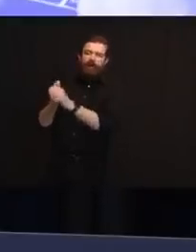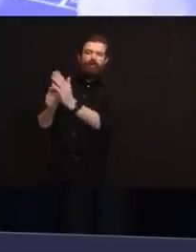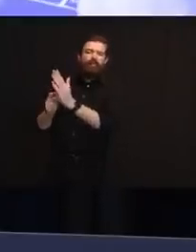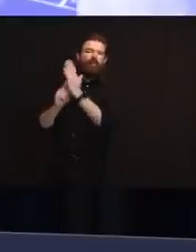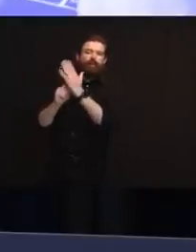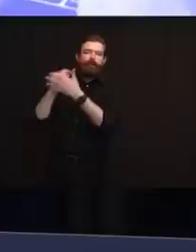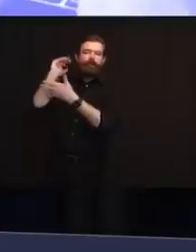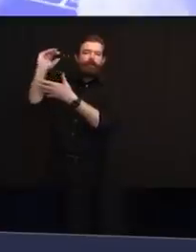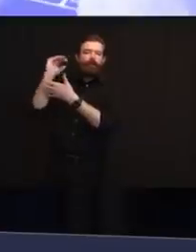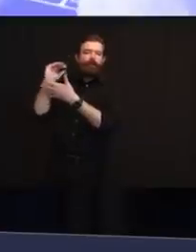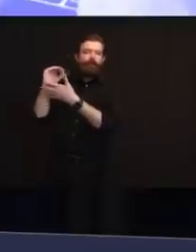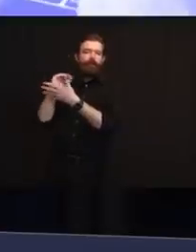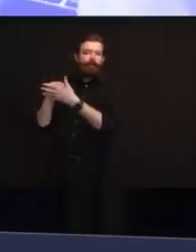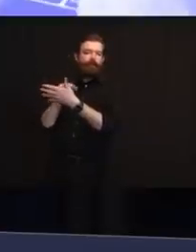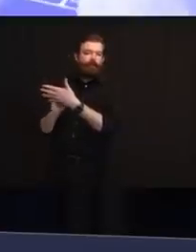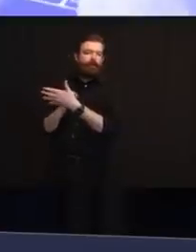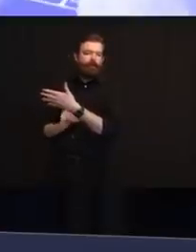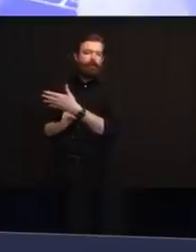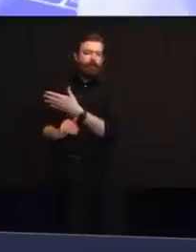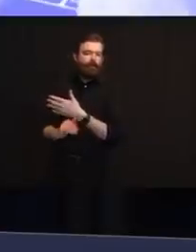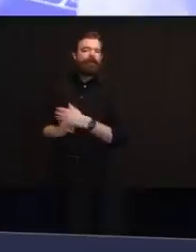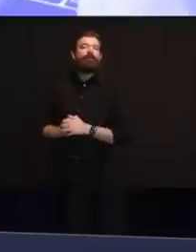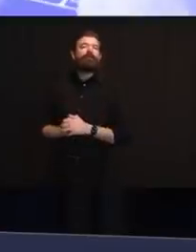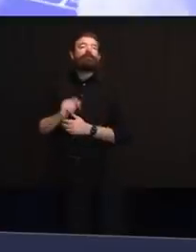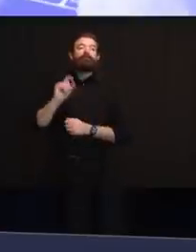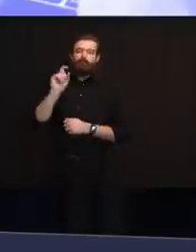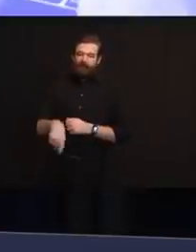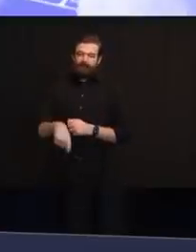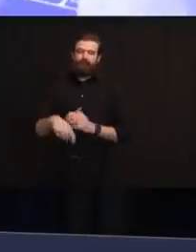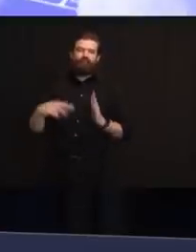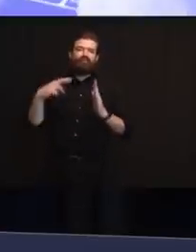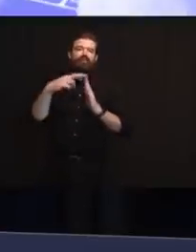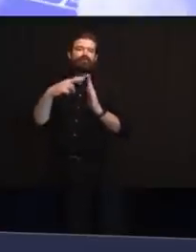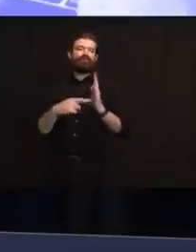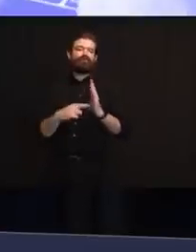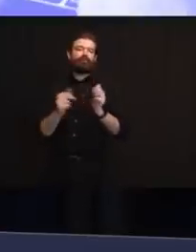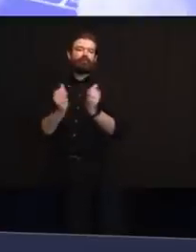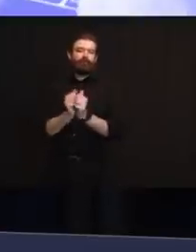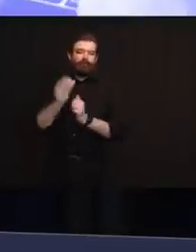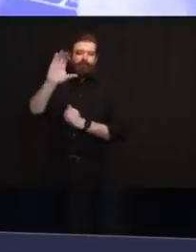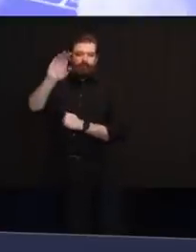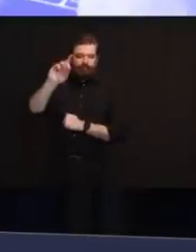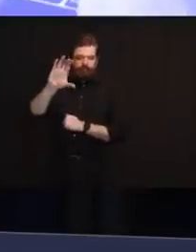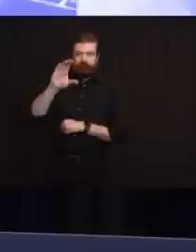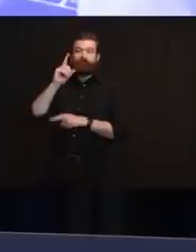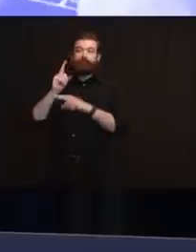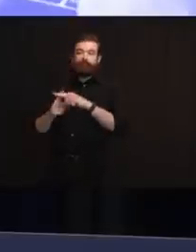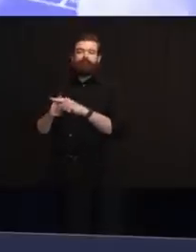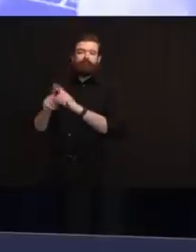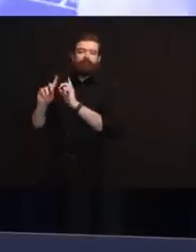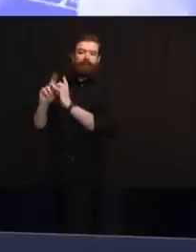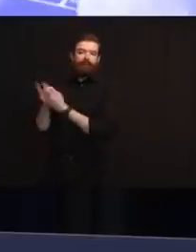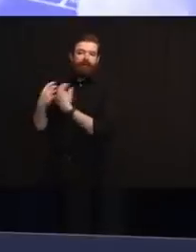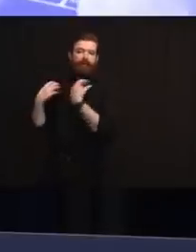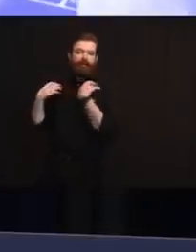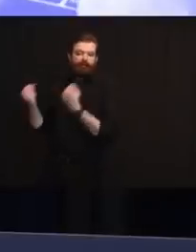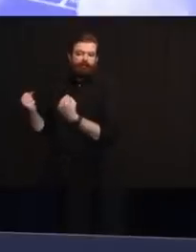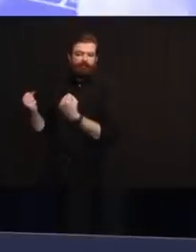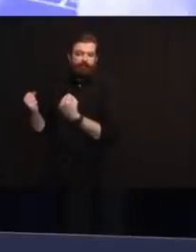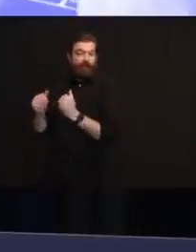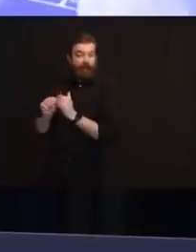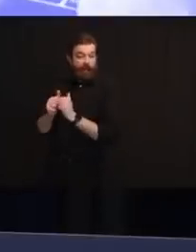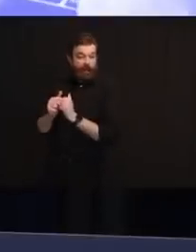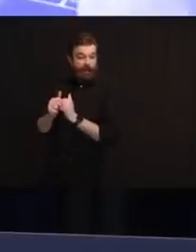must register with the department through the New Jersey Immunization Information System. They must have